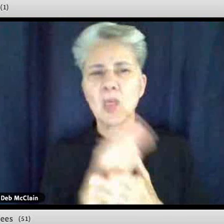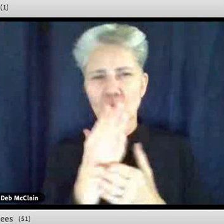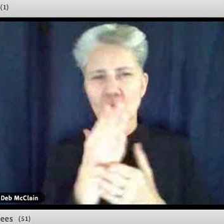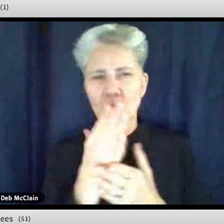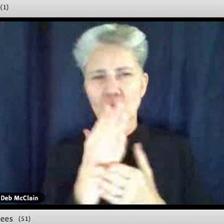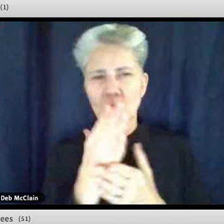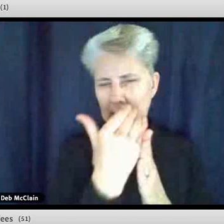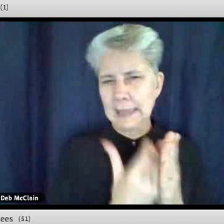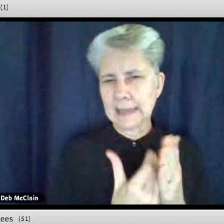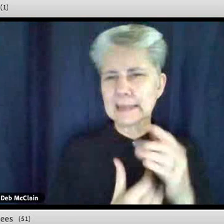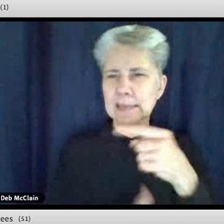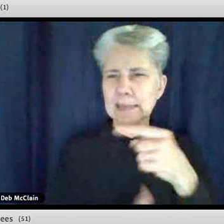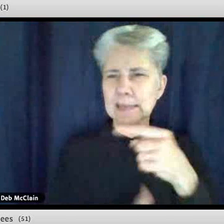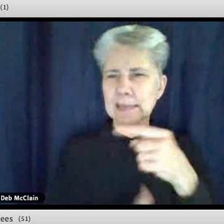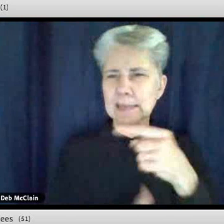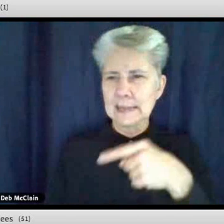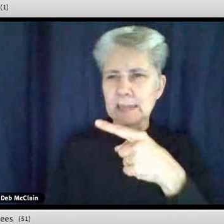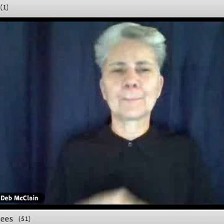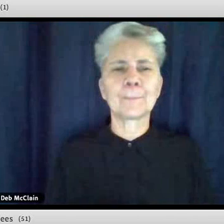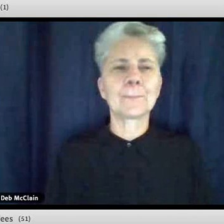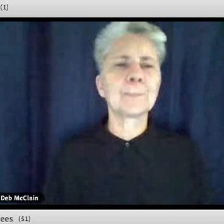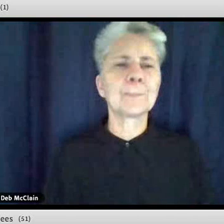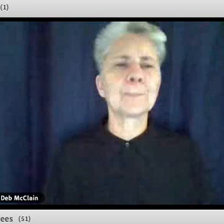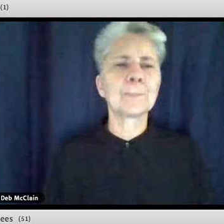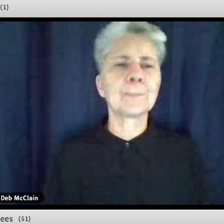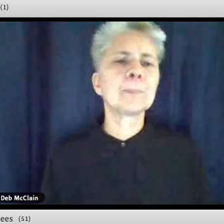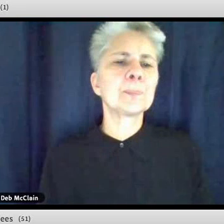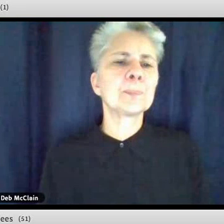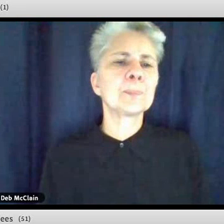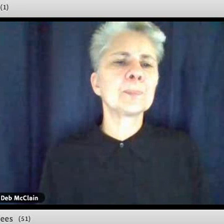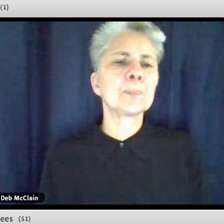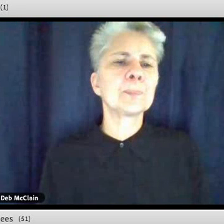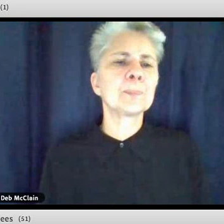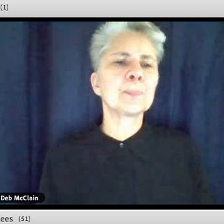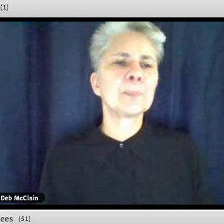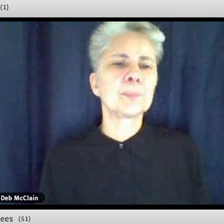might be helpful to you. And so these are some of those.